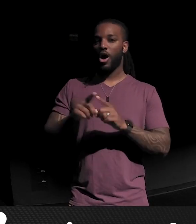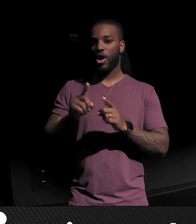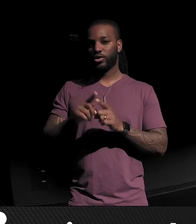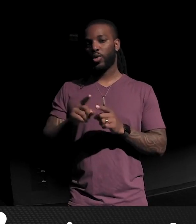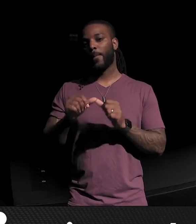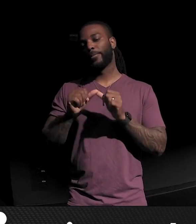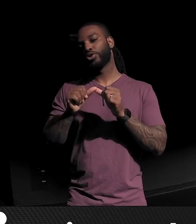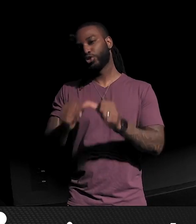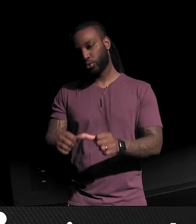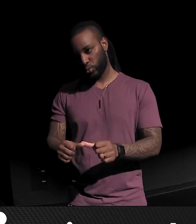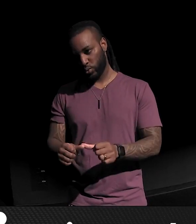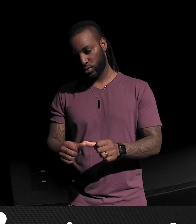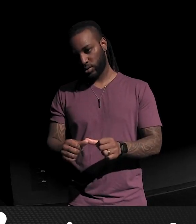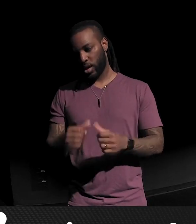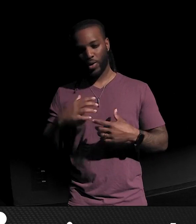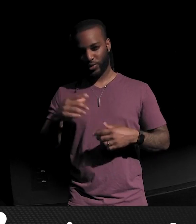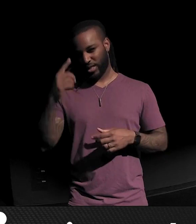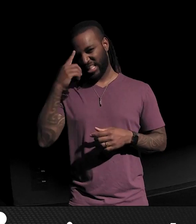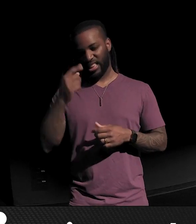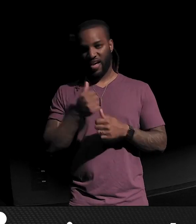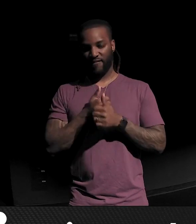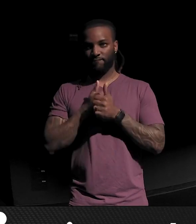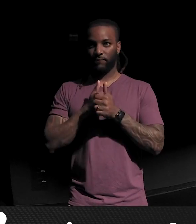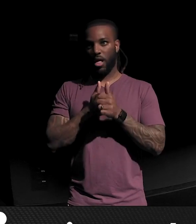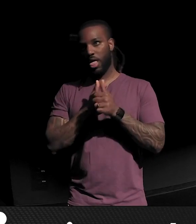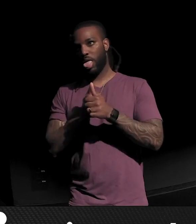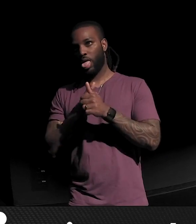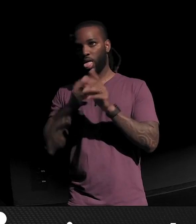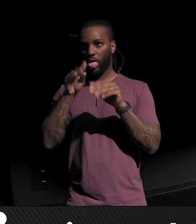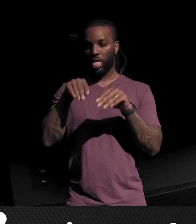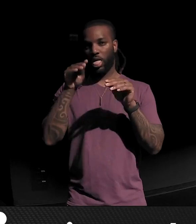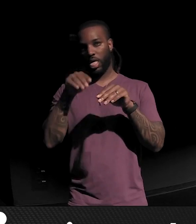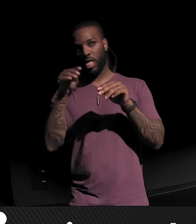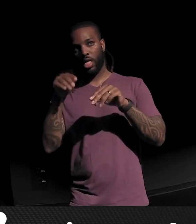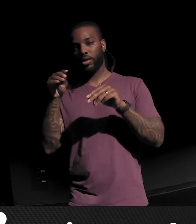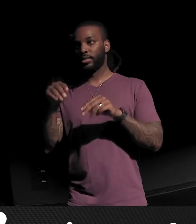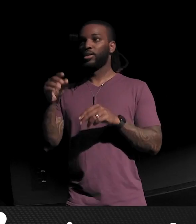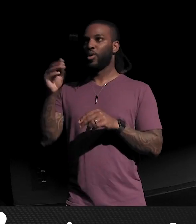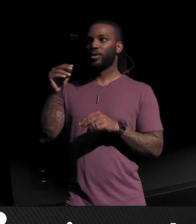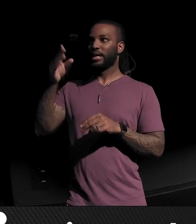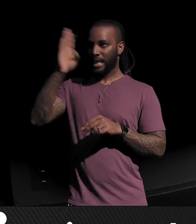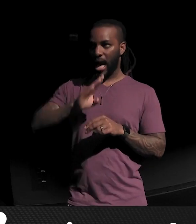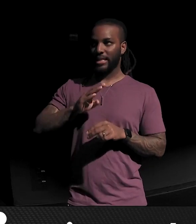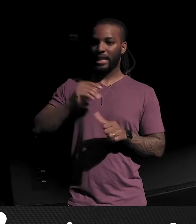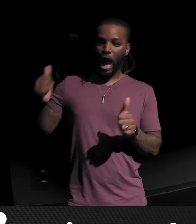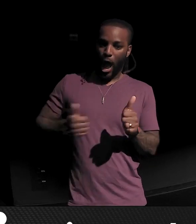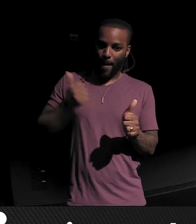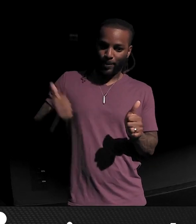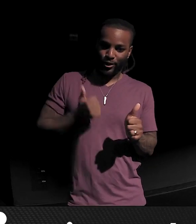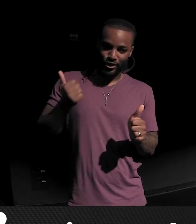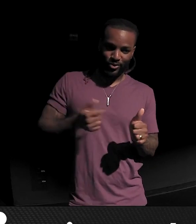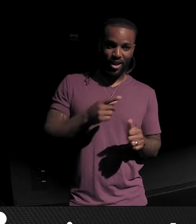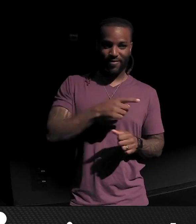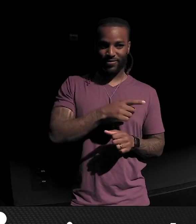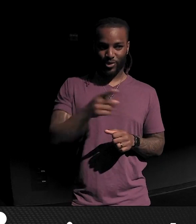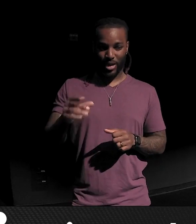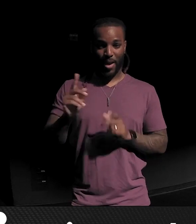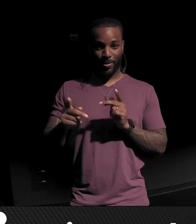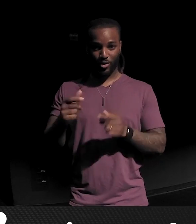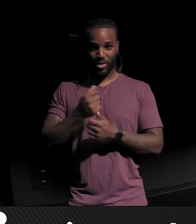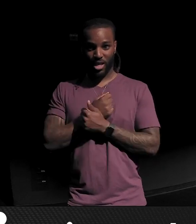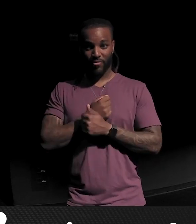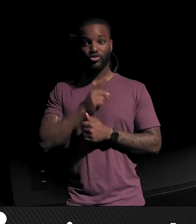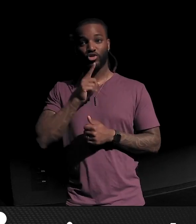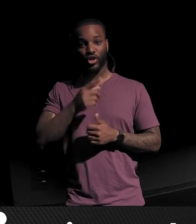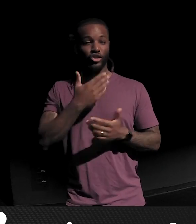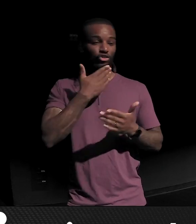pursue. I just don't want you to think like following along. Like, God is in hot pursuit of you and those that you love. Surely, goodness